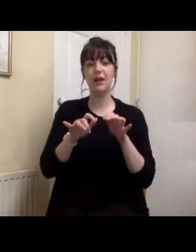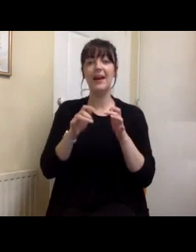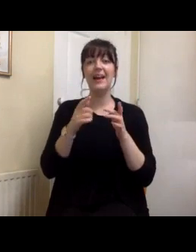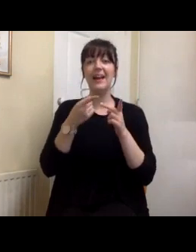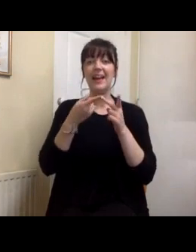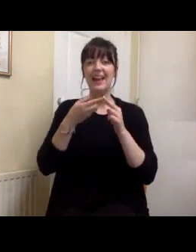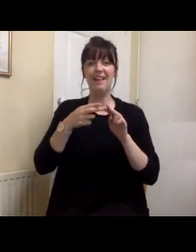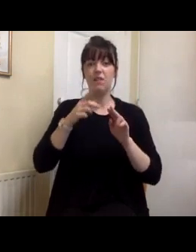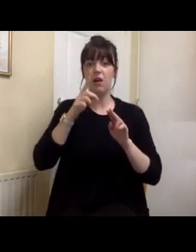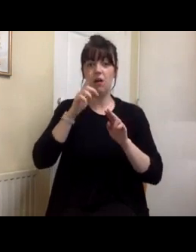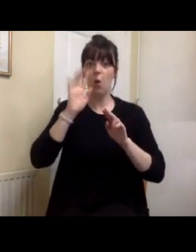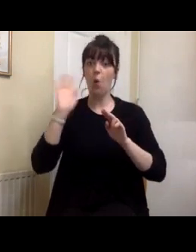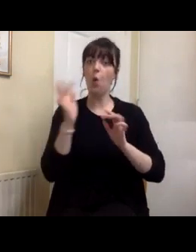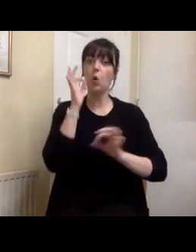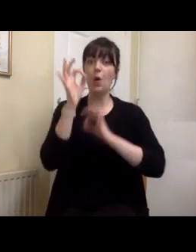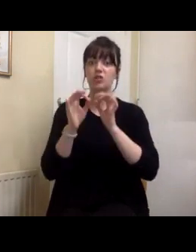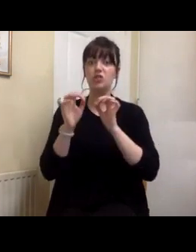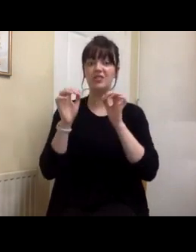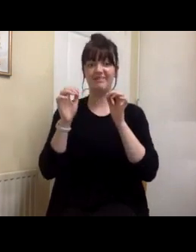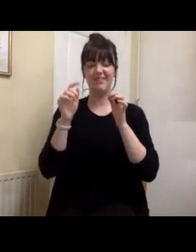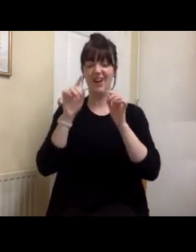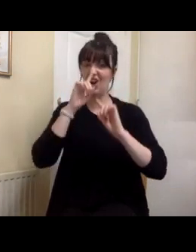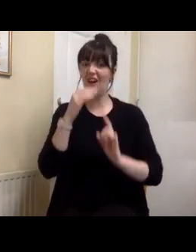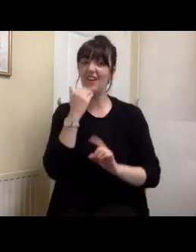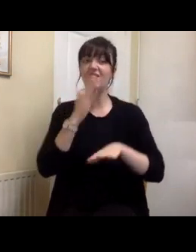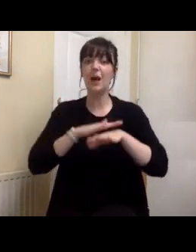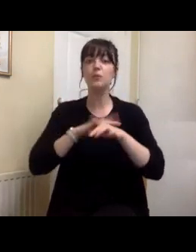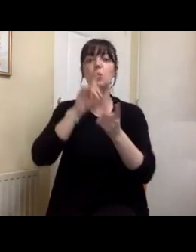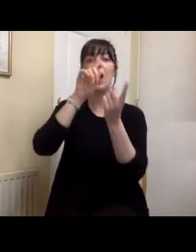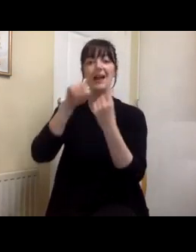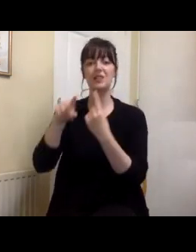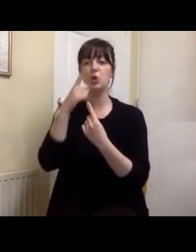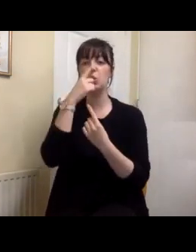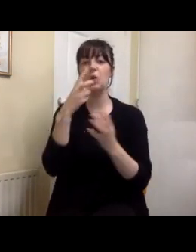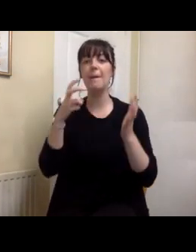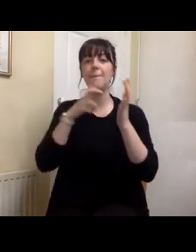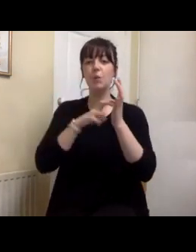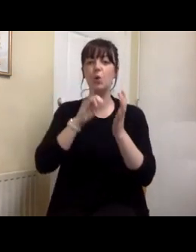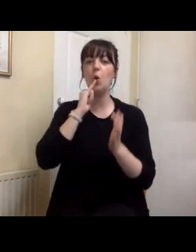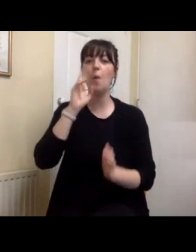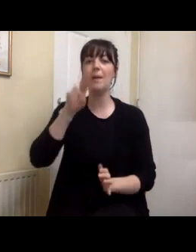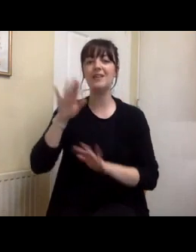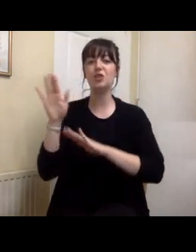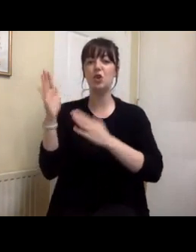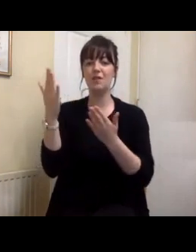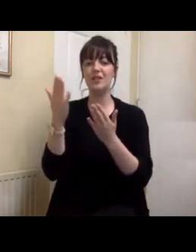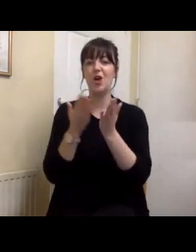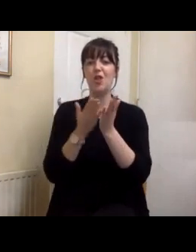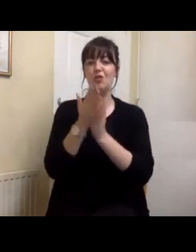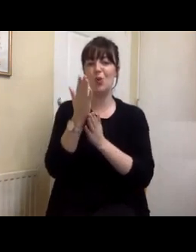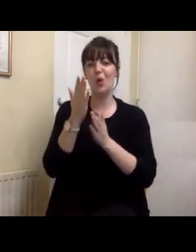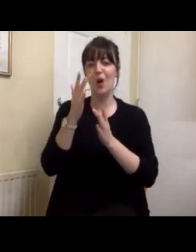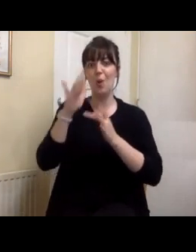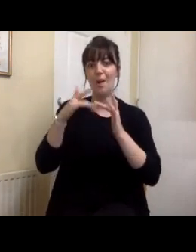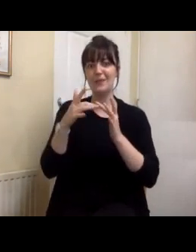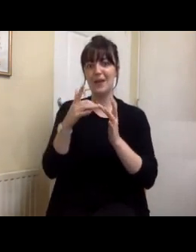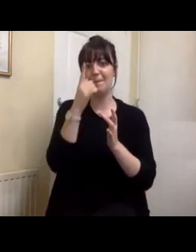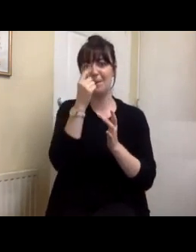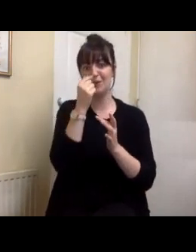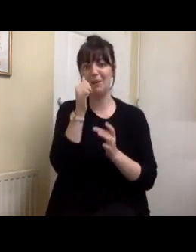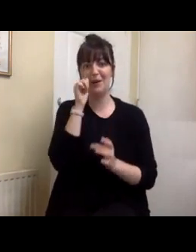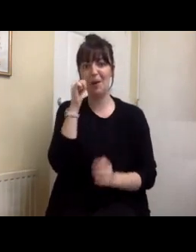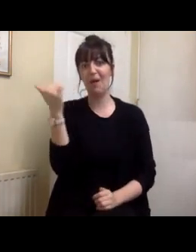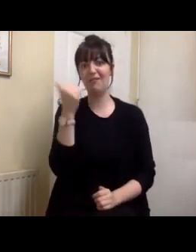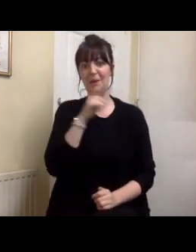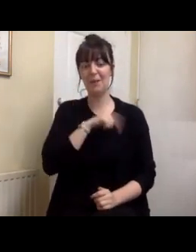book a callback using our telephone surgery service. Callbacks can be booked on the website, I think you know the web address by now, and you can call us, of